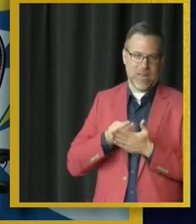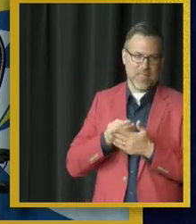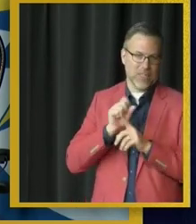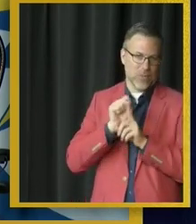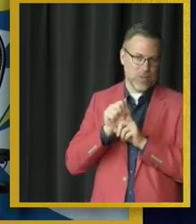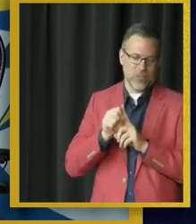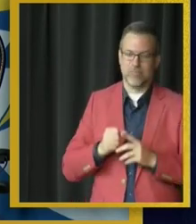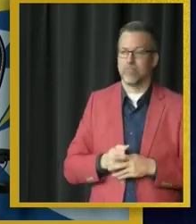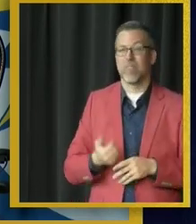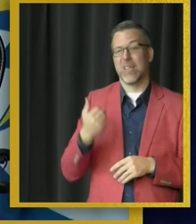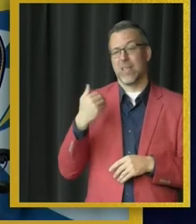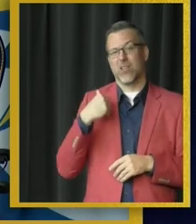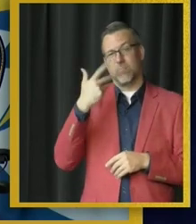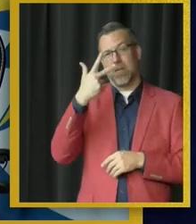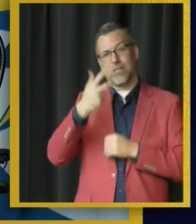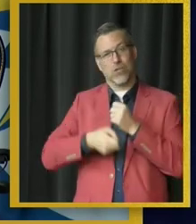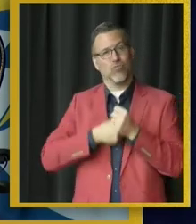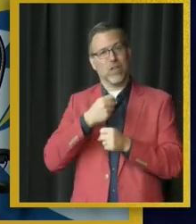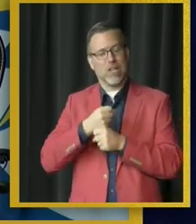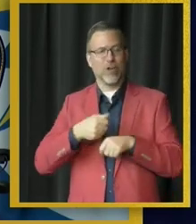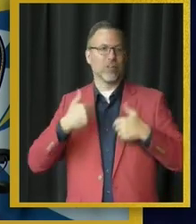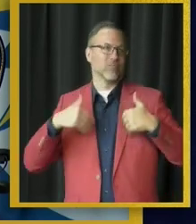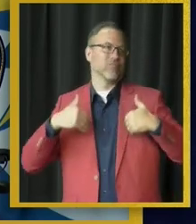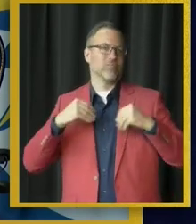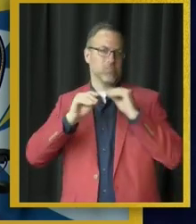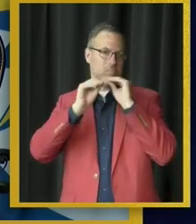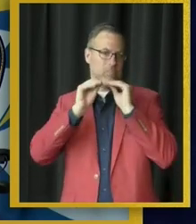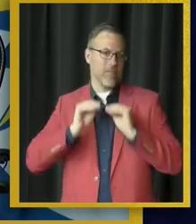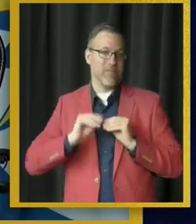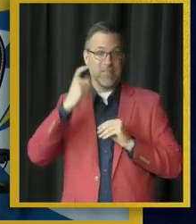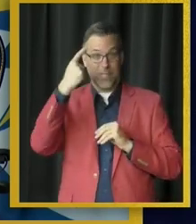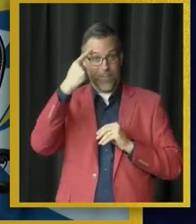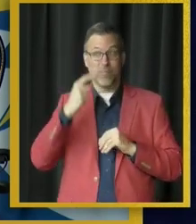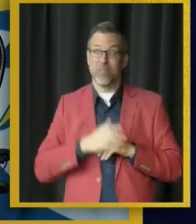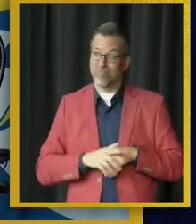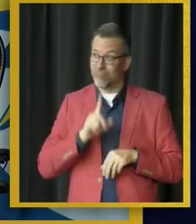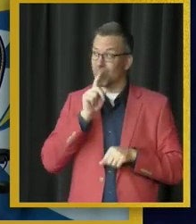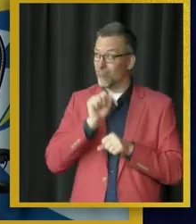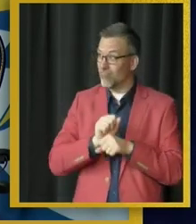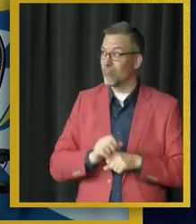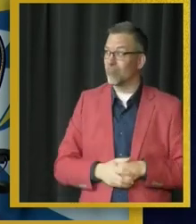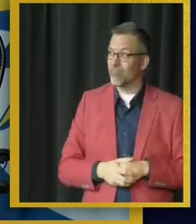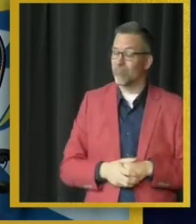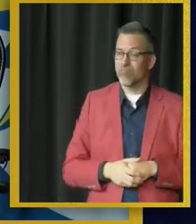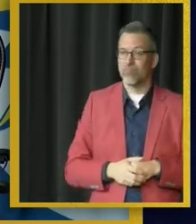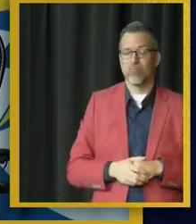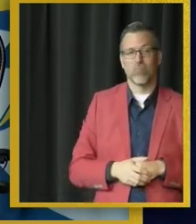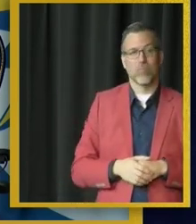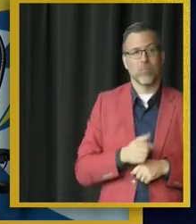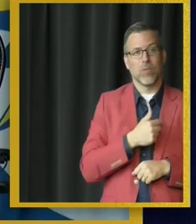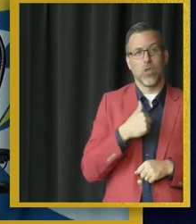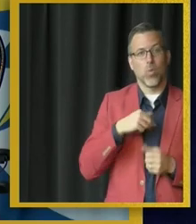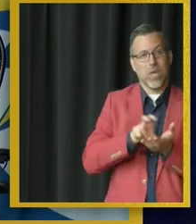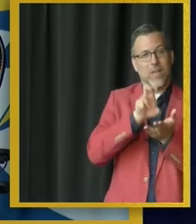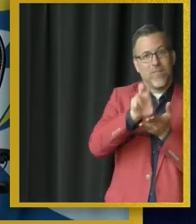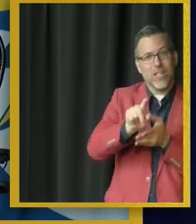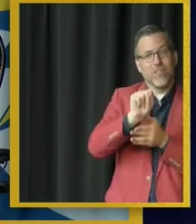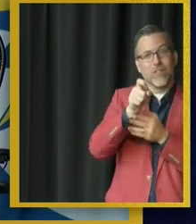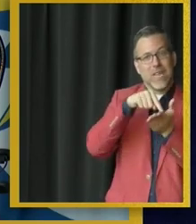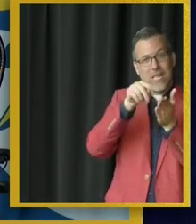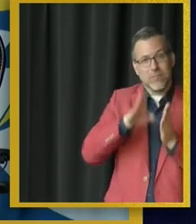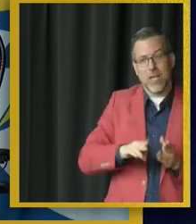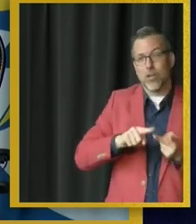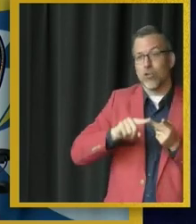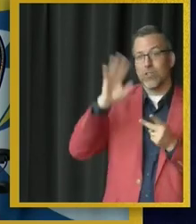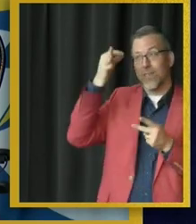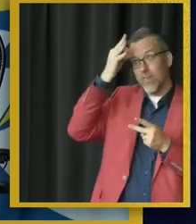Now, these last 3 years have been a golden age of fixing government. They really have. Made possible by investments from taxpayers, federal